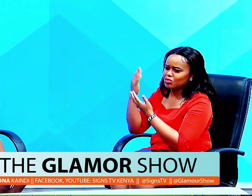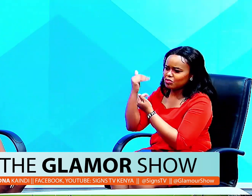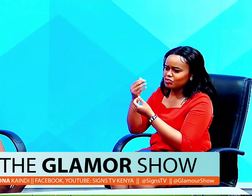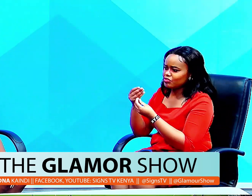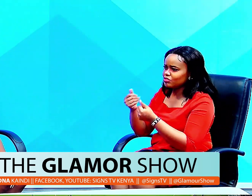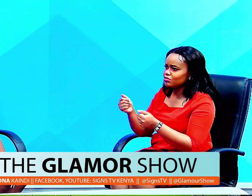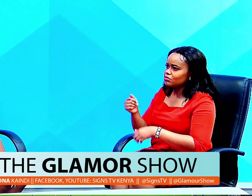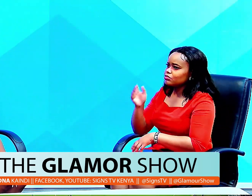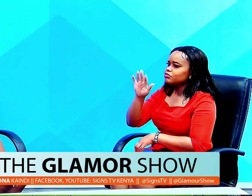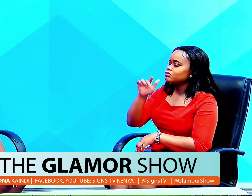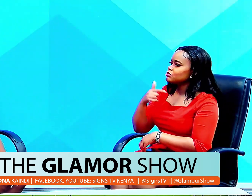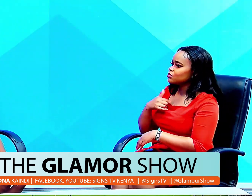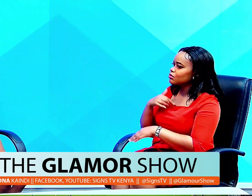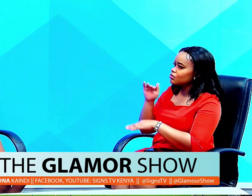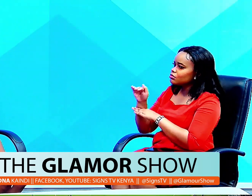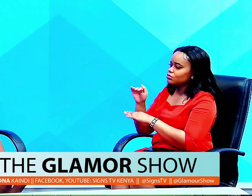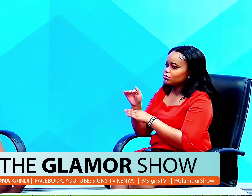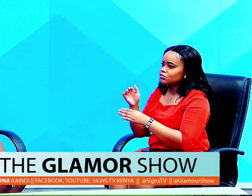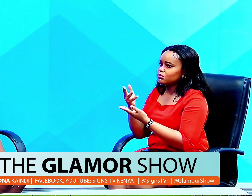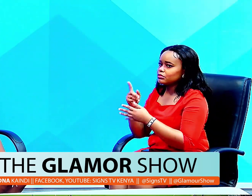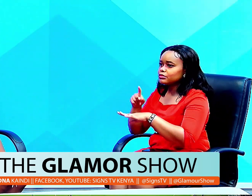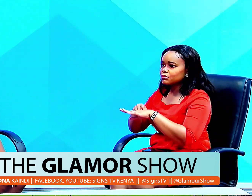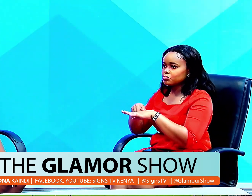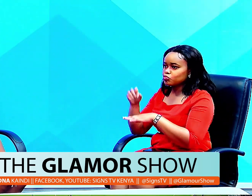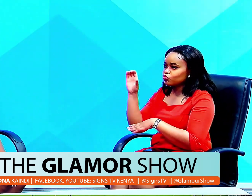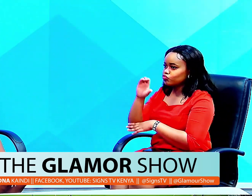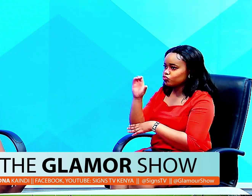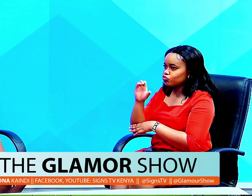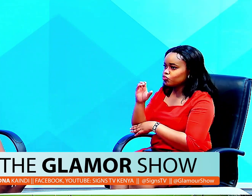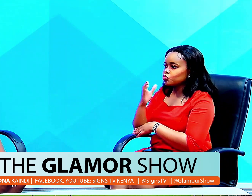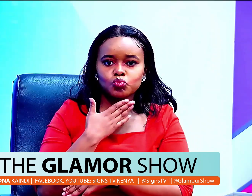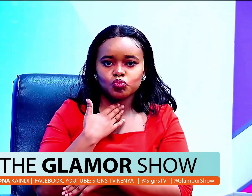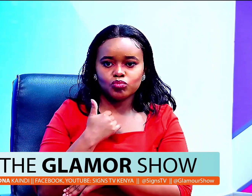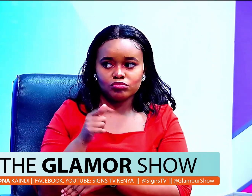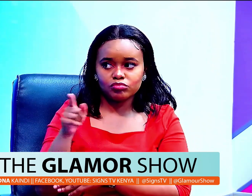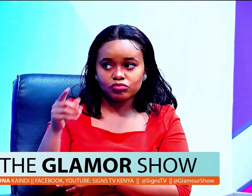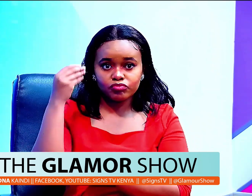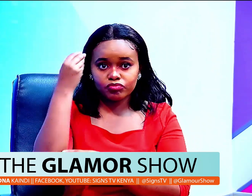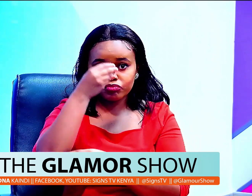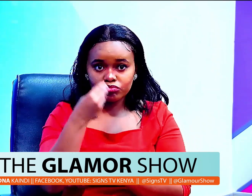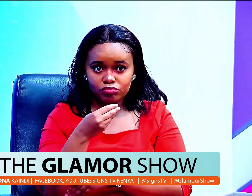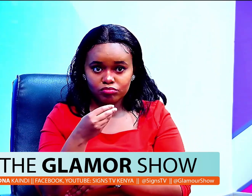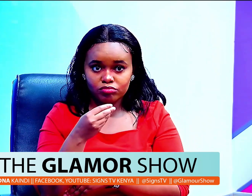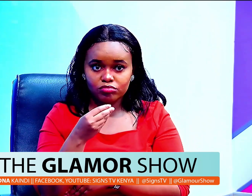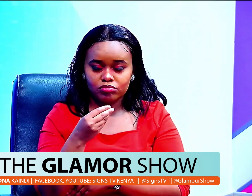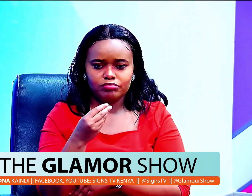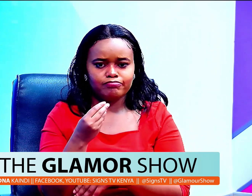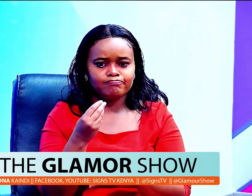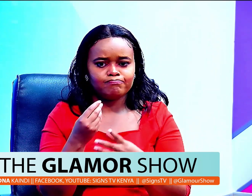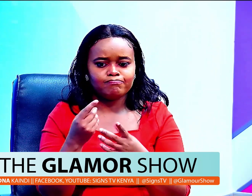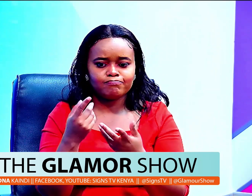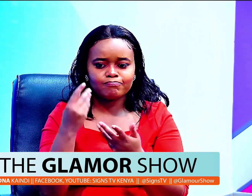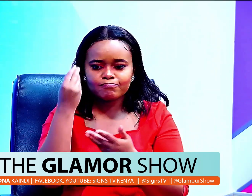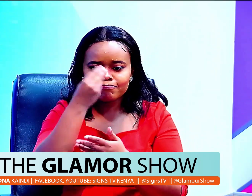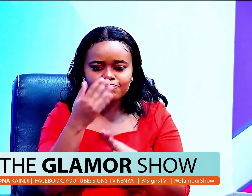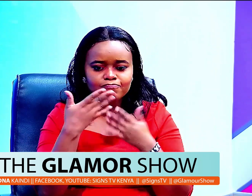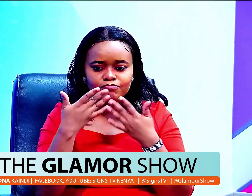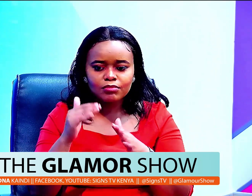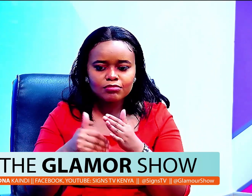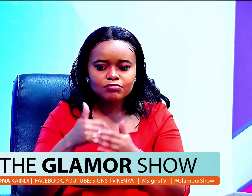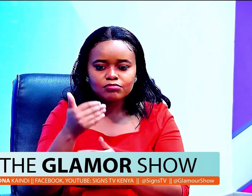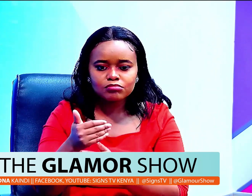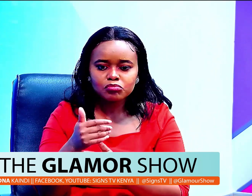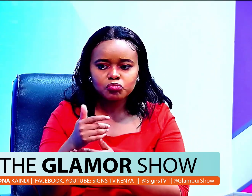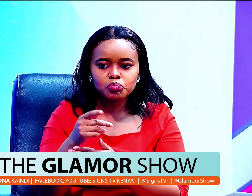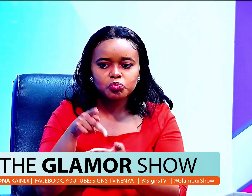We have many challenges, and we hope that you are able to overcome them. So if a client wants you to do makeup